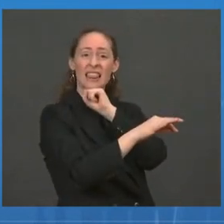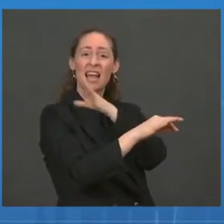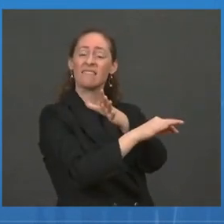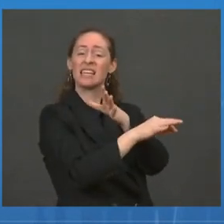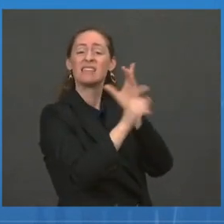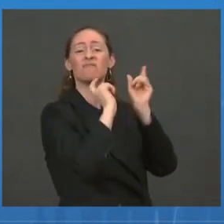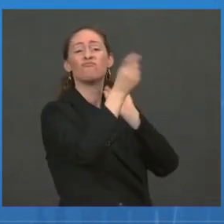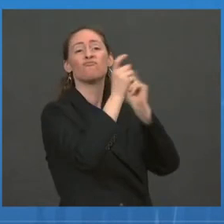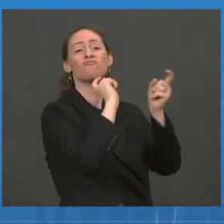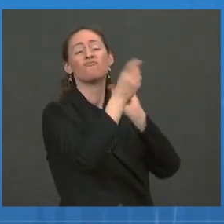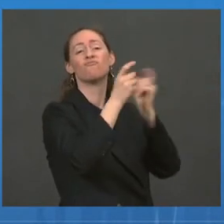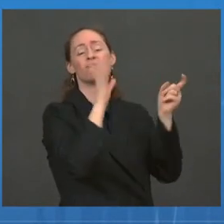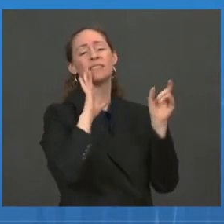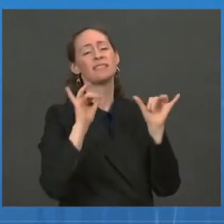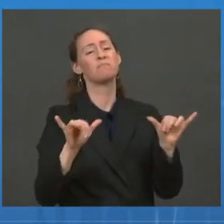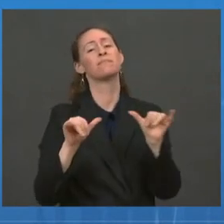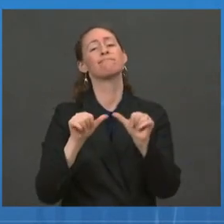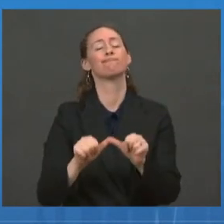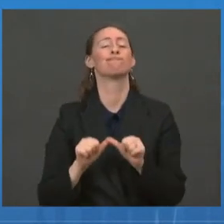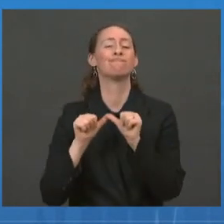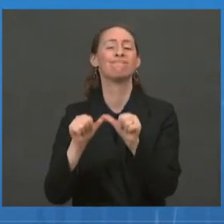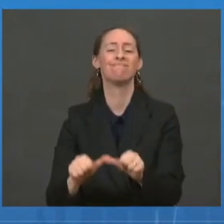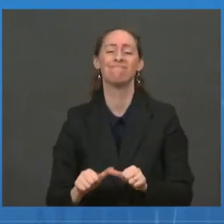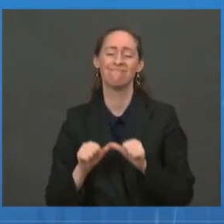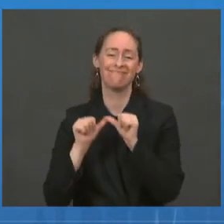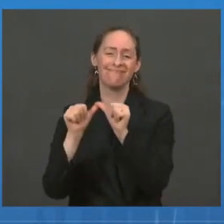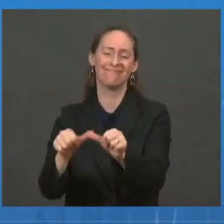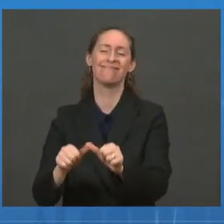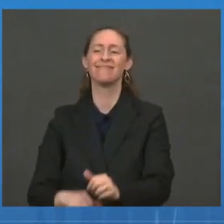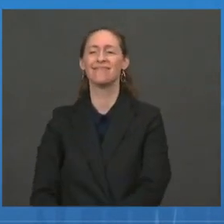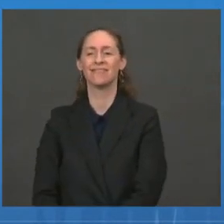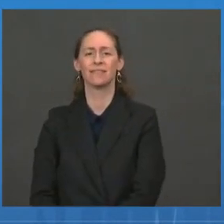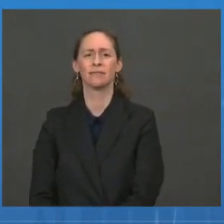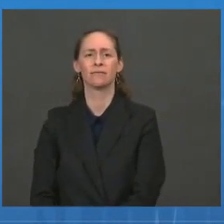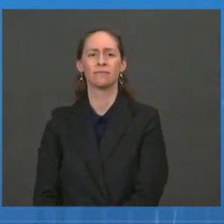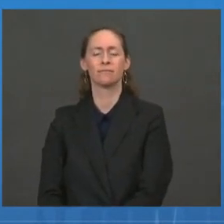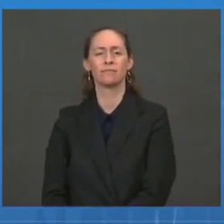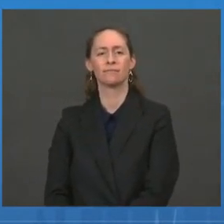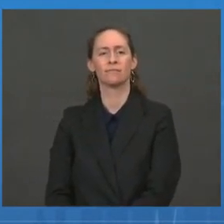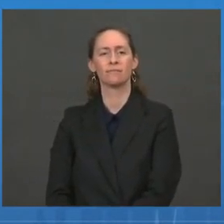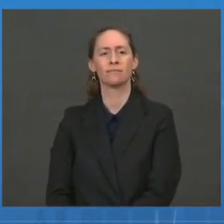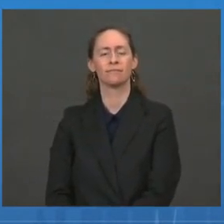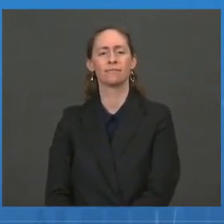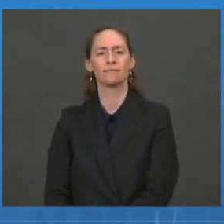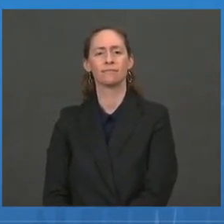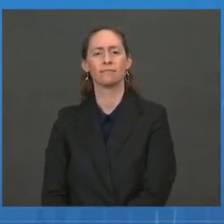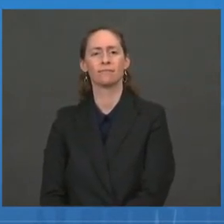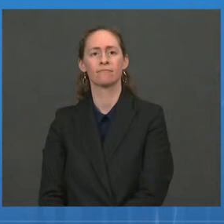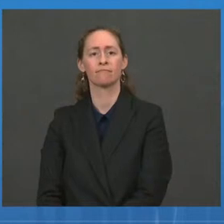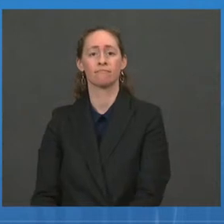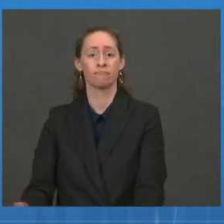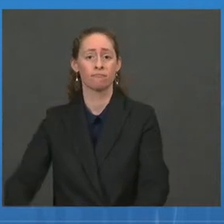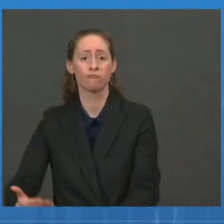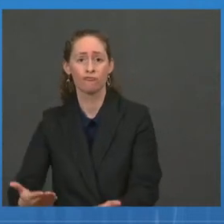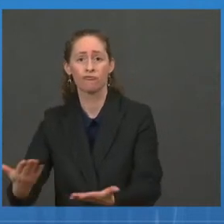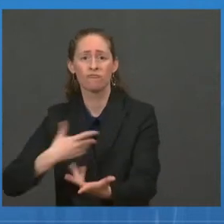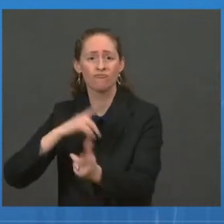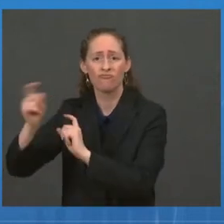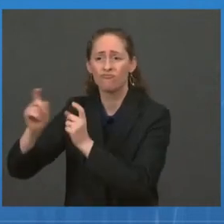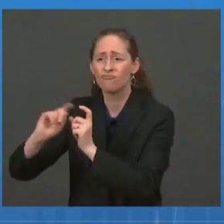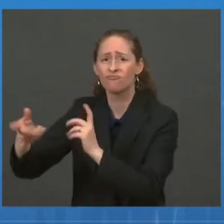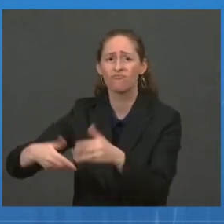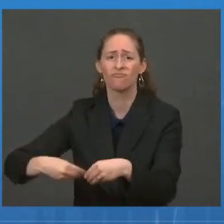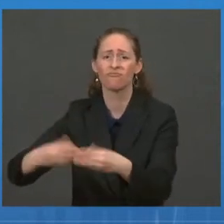manufacturing both here and in other countries and we're going to do all we can to get the world vaccinated because we know we're